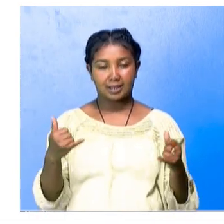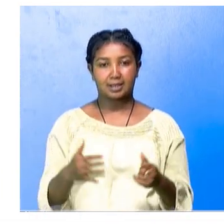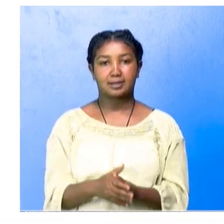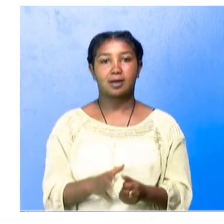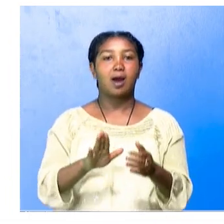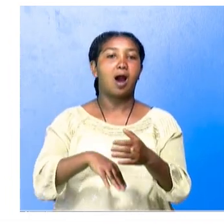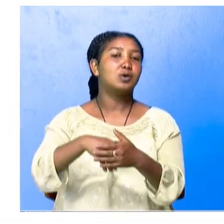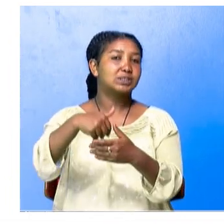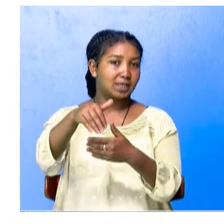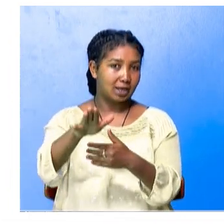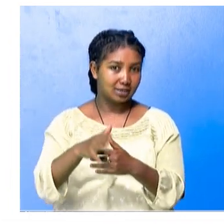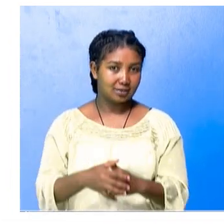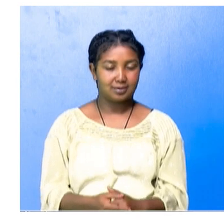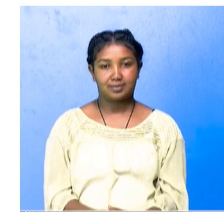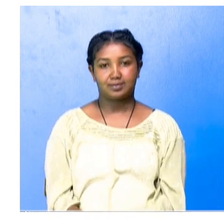outside.